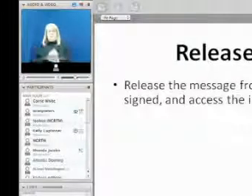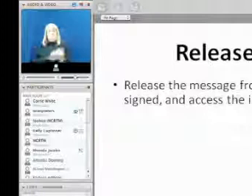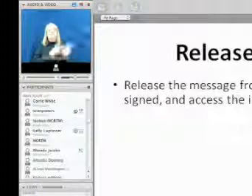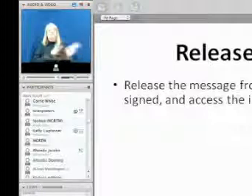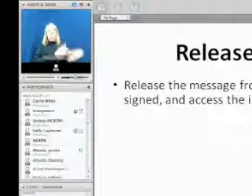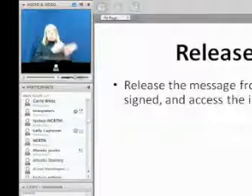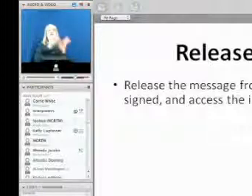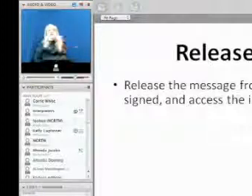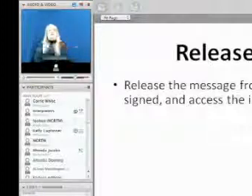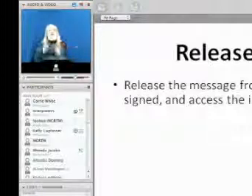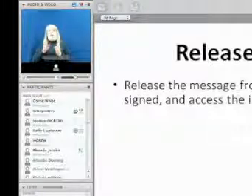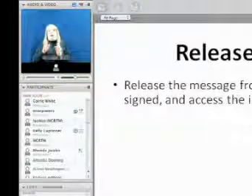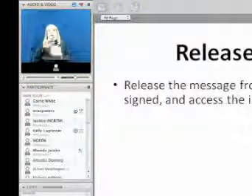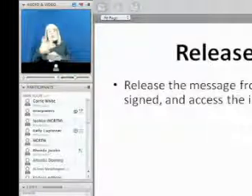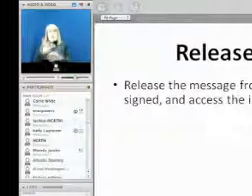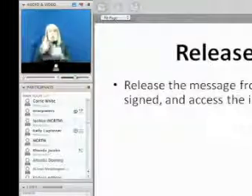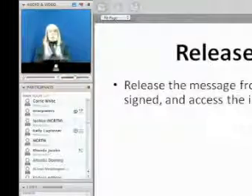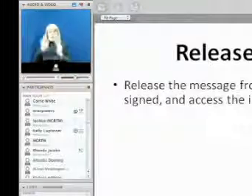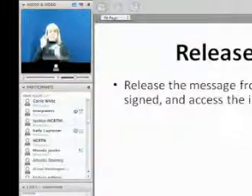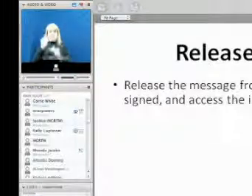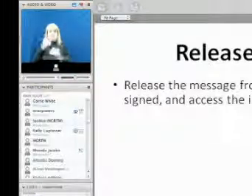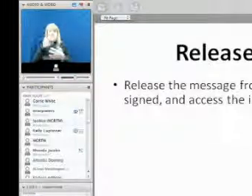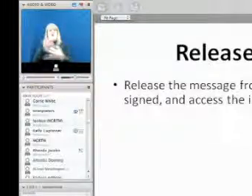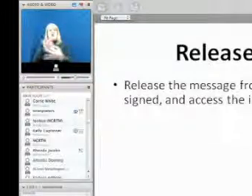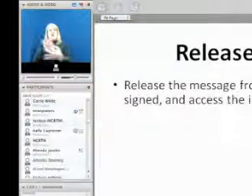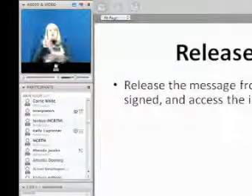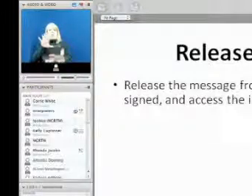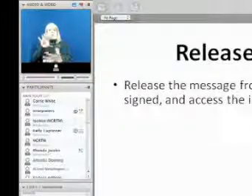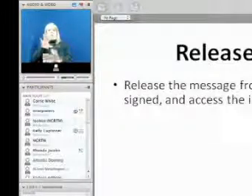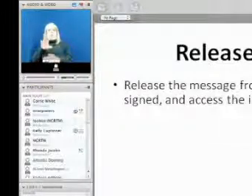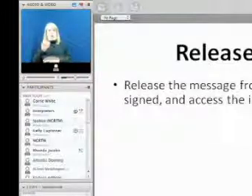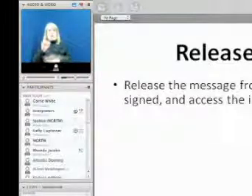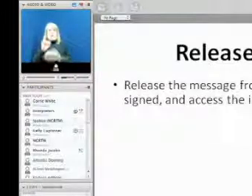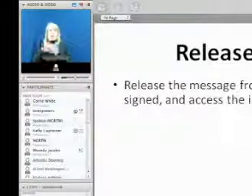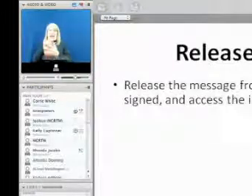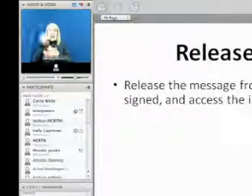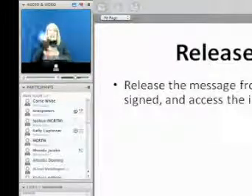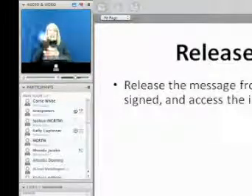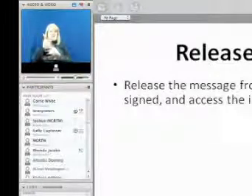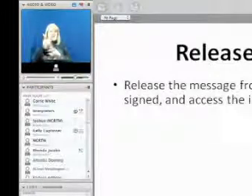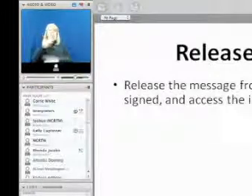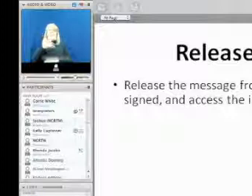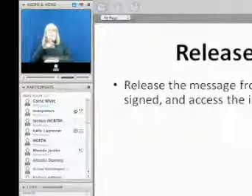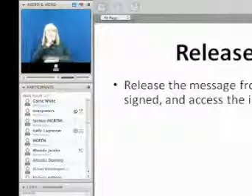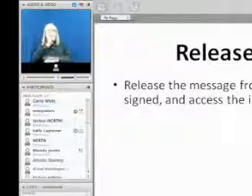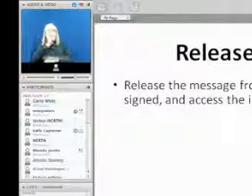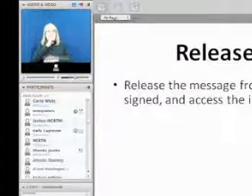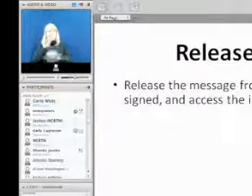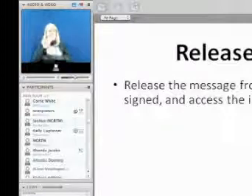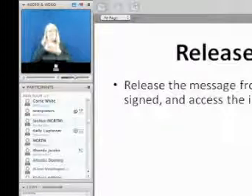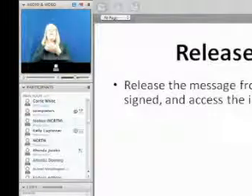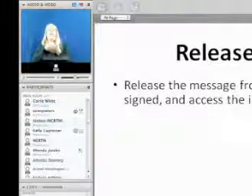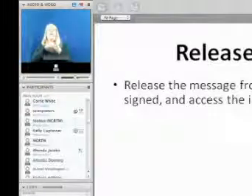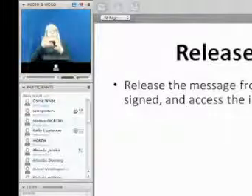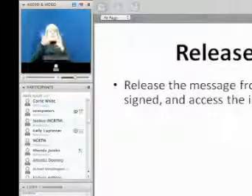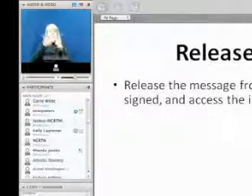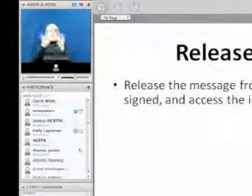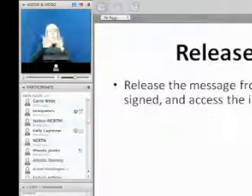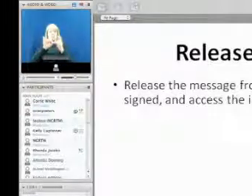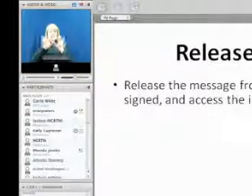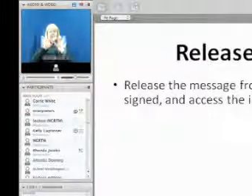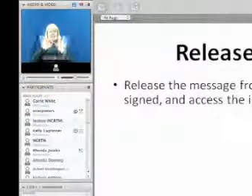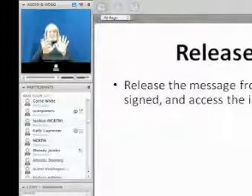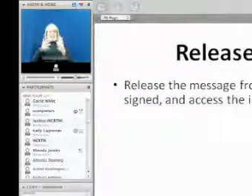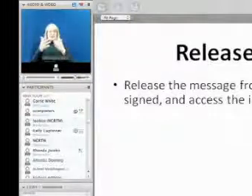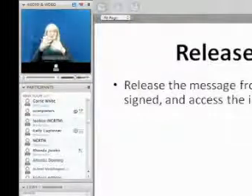And then in the third box, release form, this is taken from Kalonimus, and this is where one releases the message from the form,